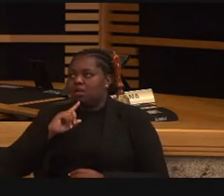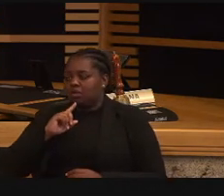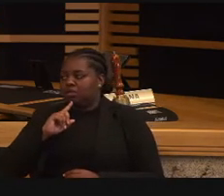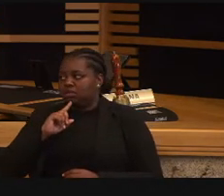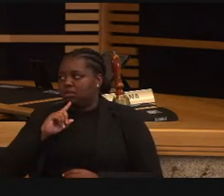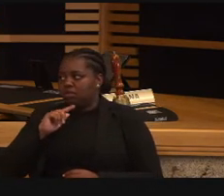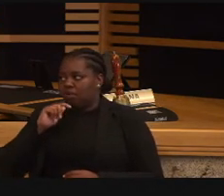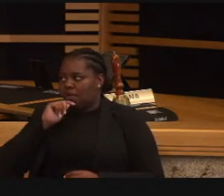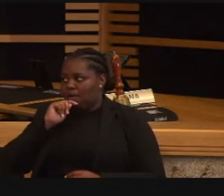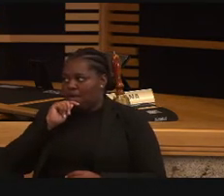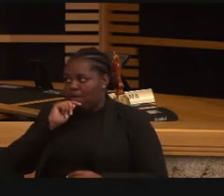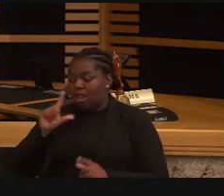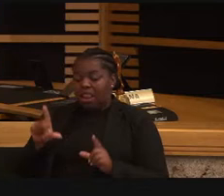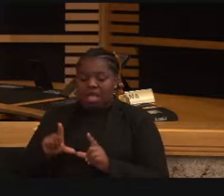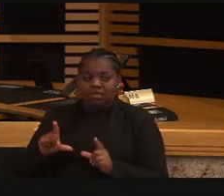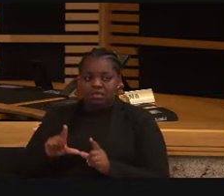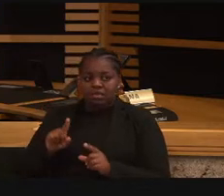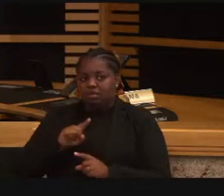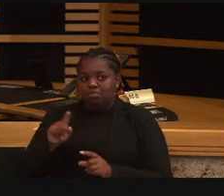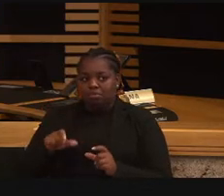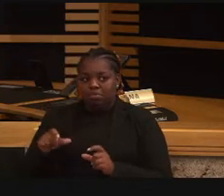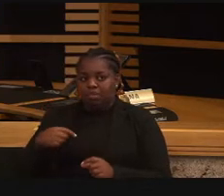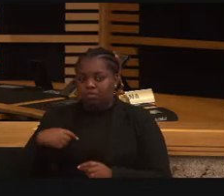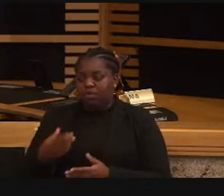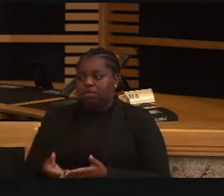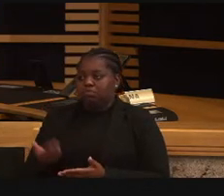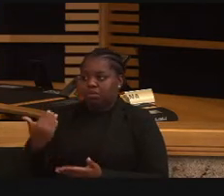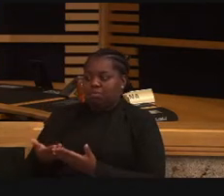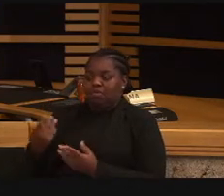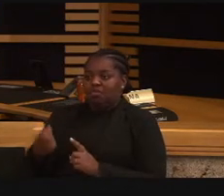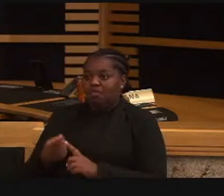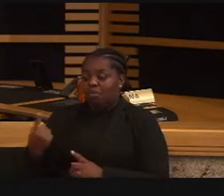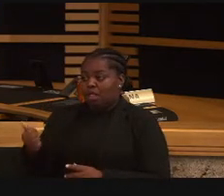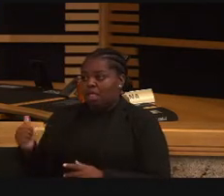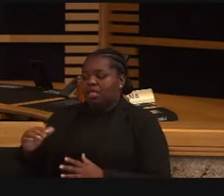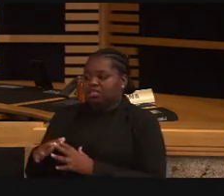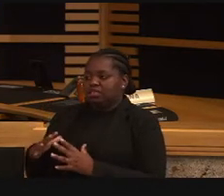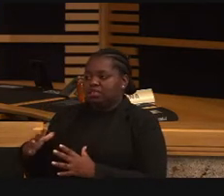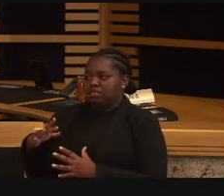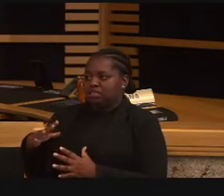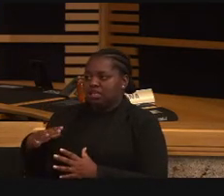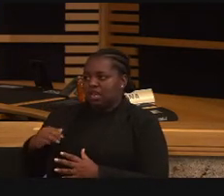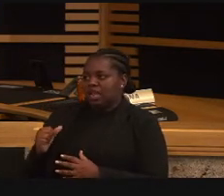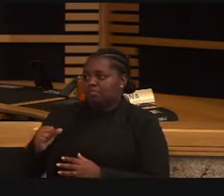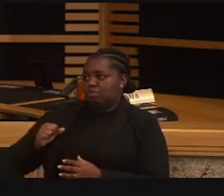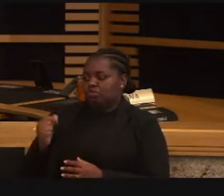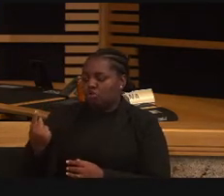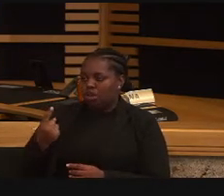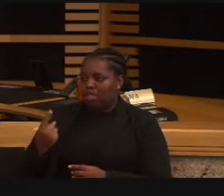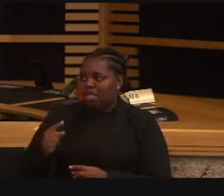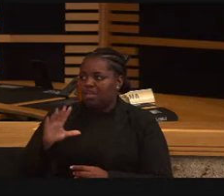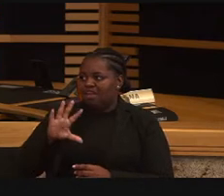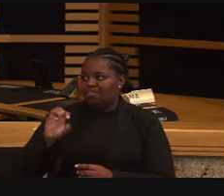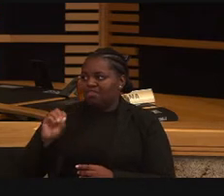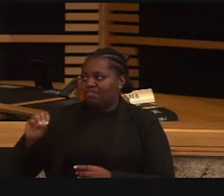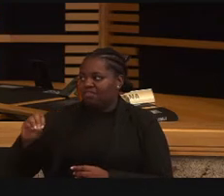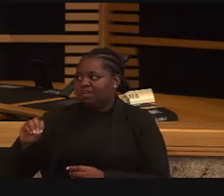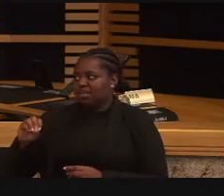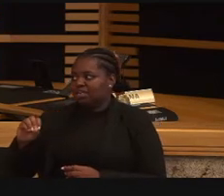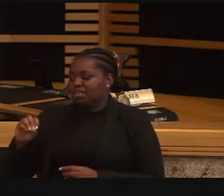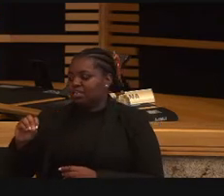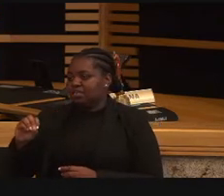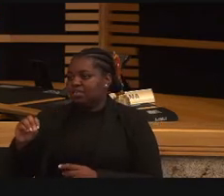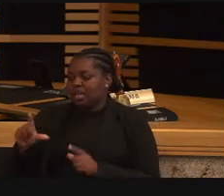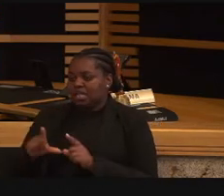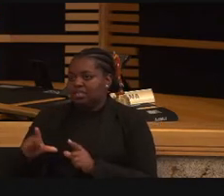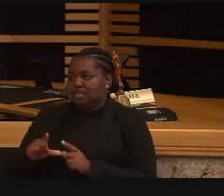illegal, irregular licenses that have been issued out in Stellenbosch only. There are 500 irregular licenses that have been issued